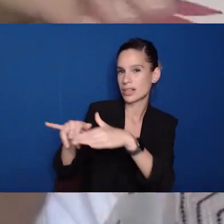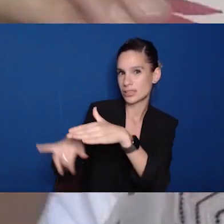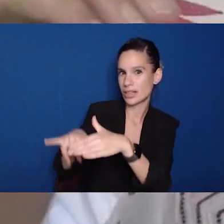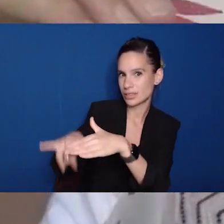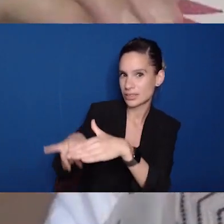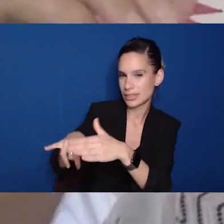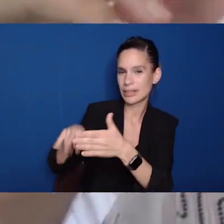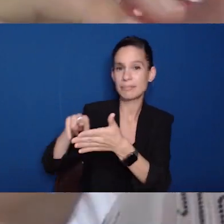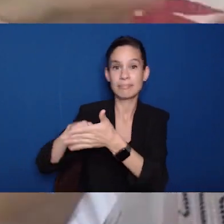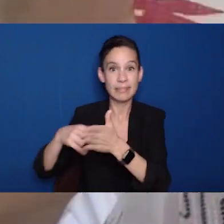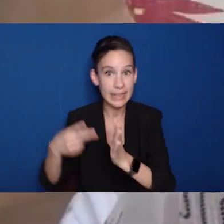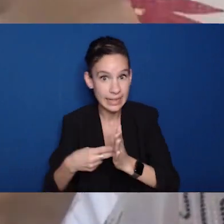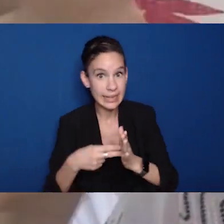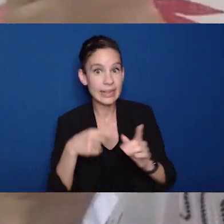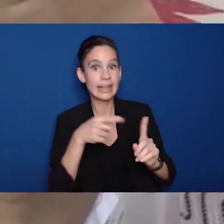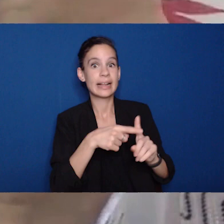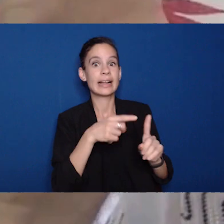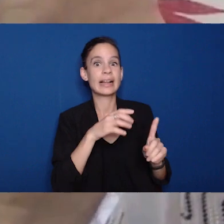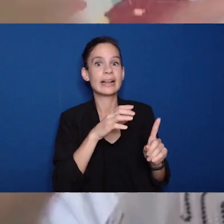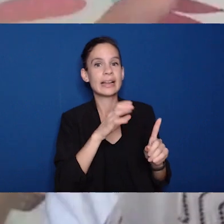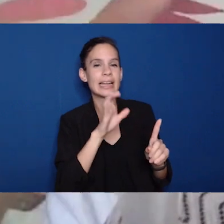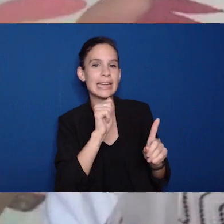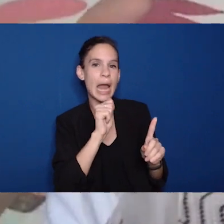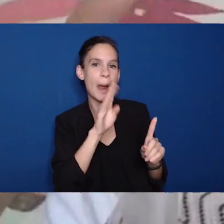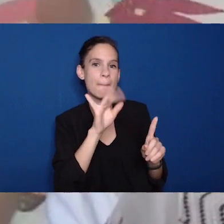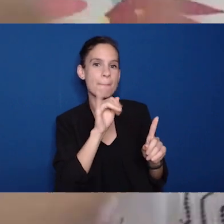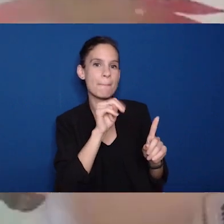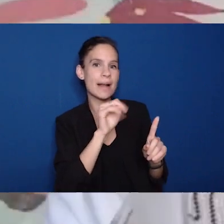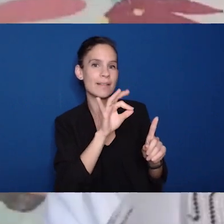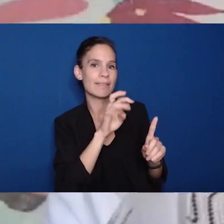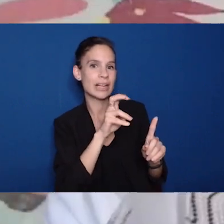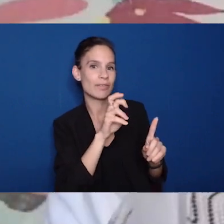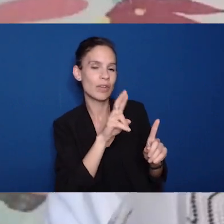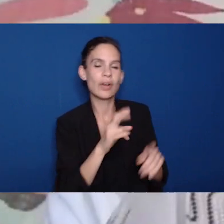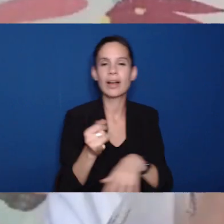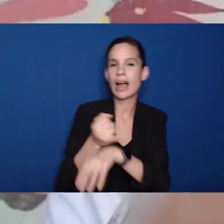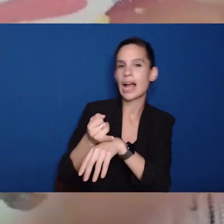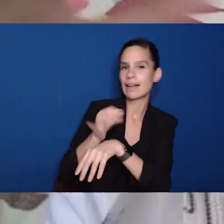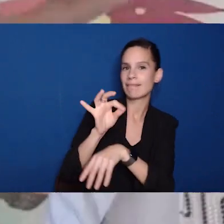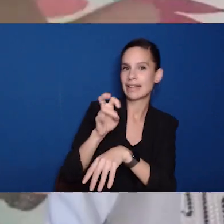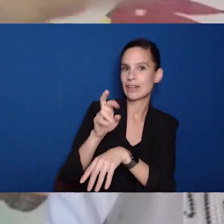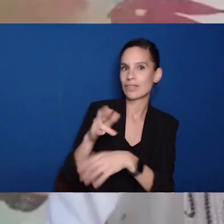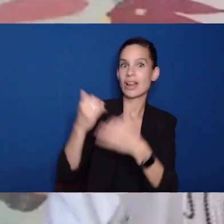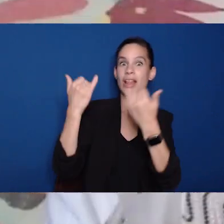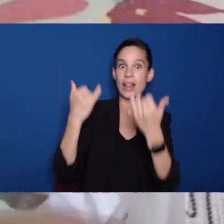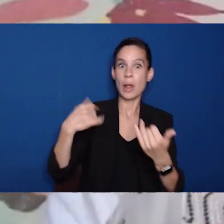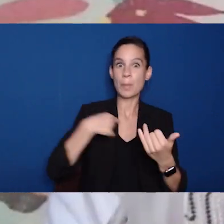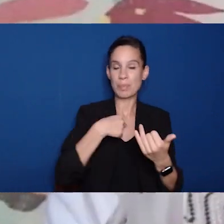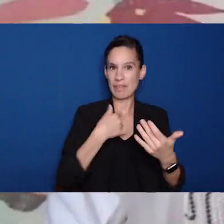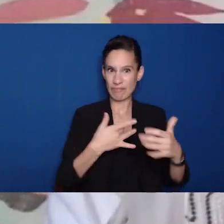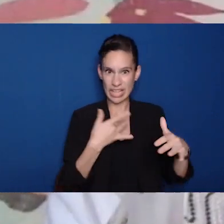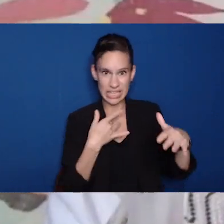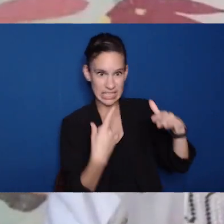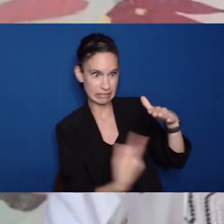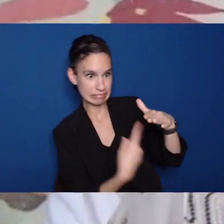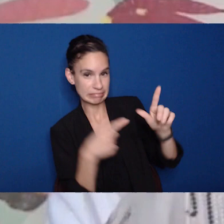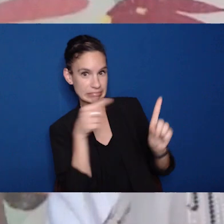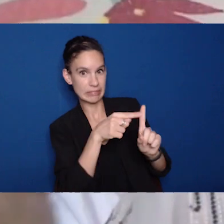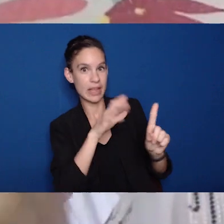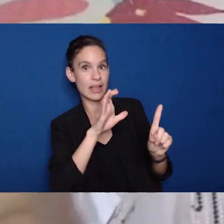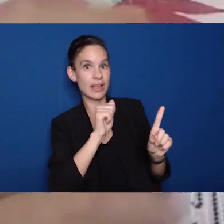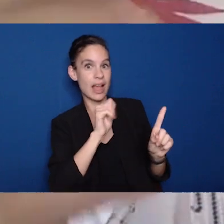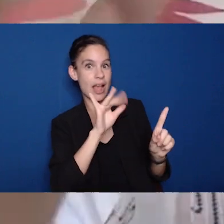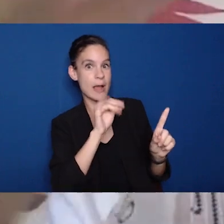more intense. So there's, whether it's cabin fever or island fever, people are feeling cabin fever right